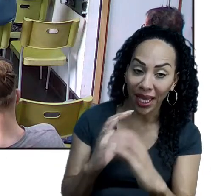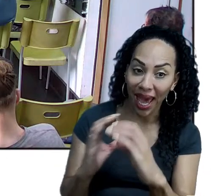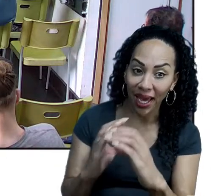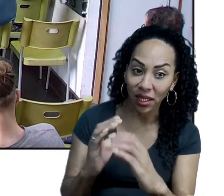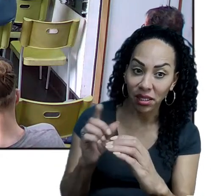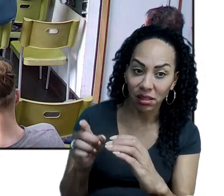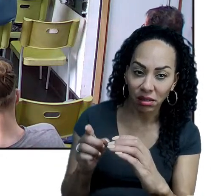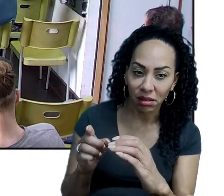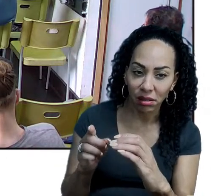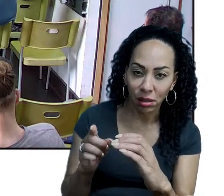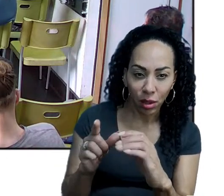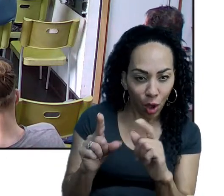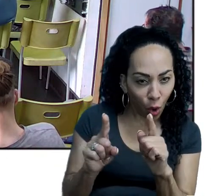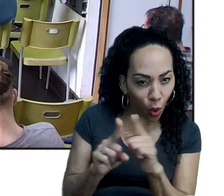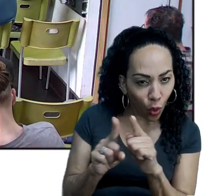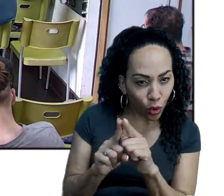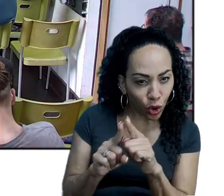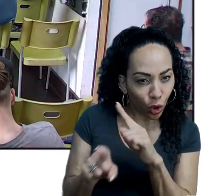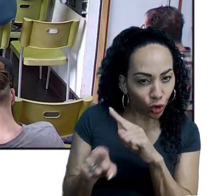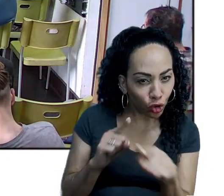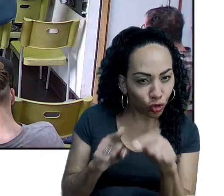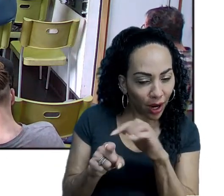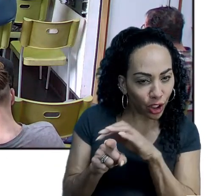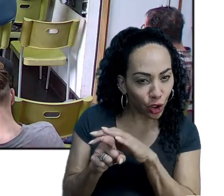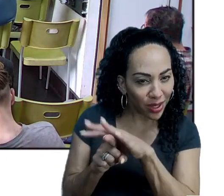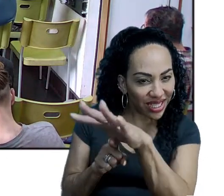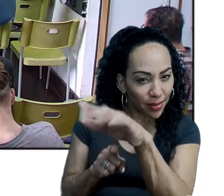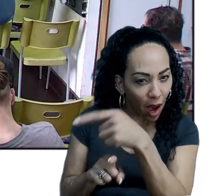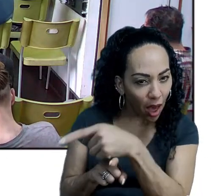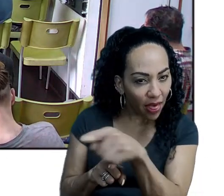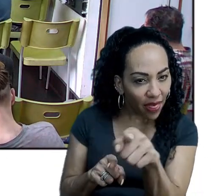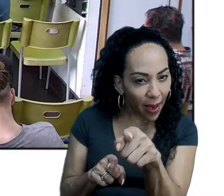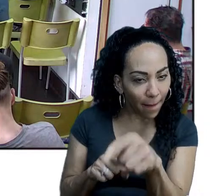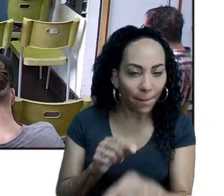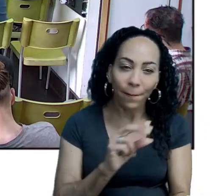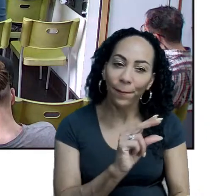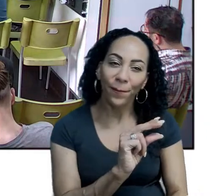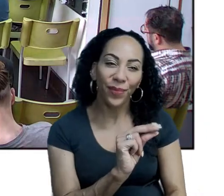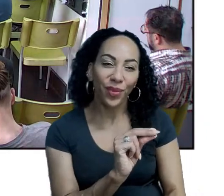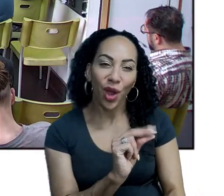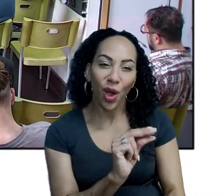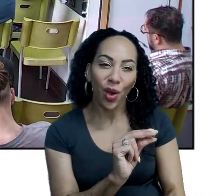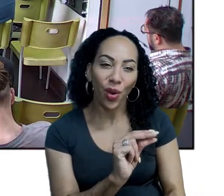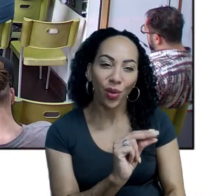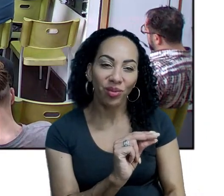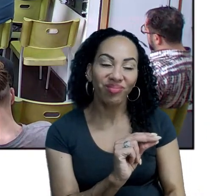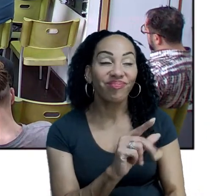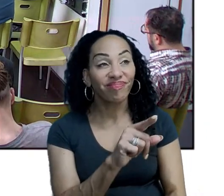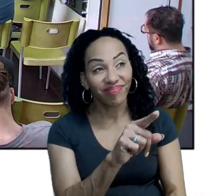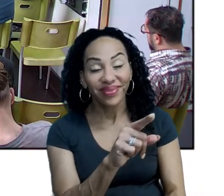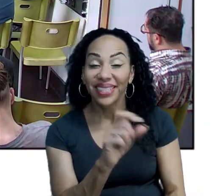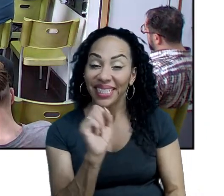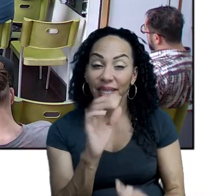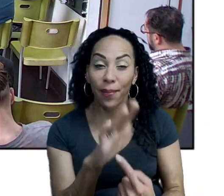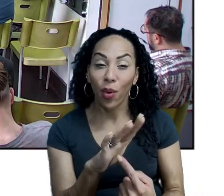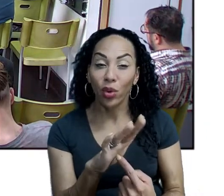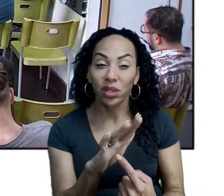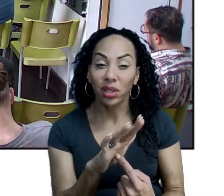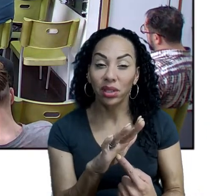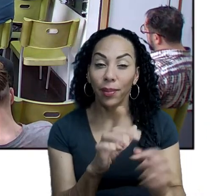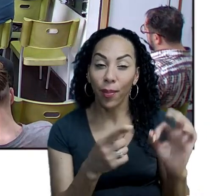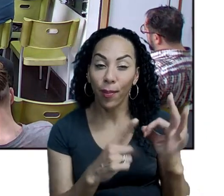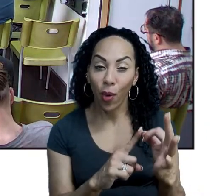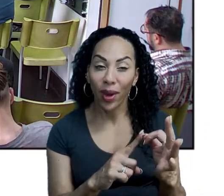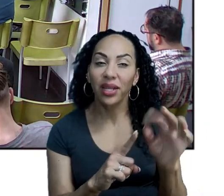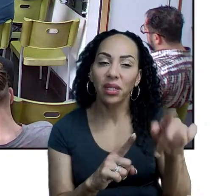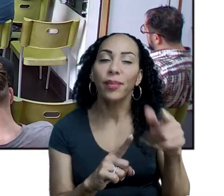that might not actually be true. It's a really important point. It's another balance, because what you